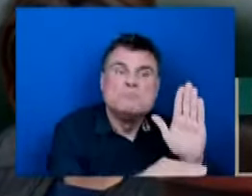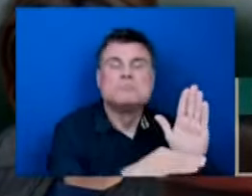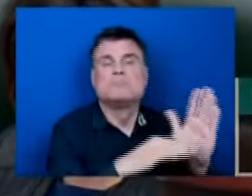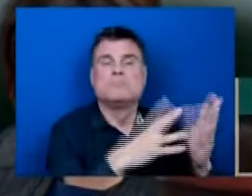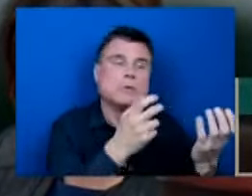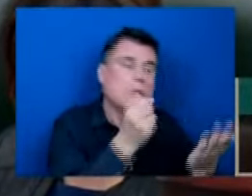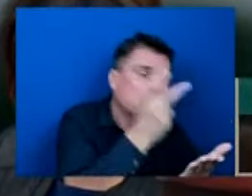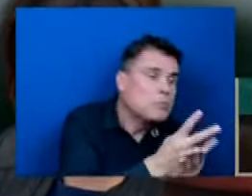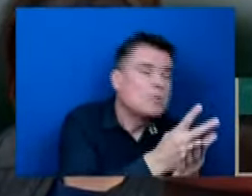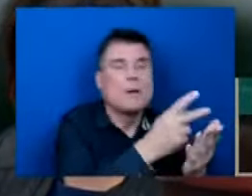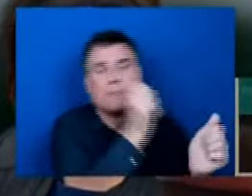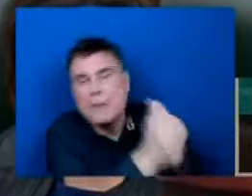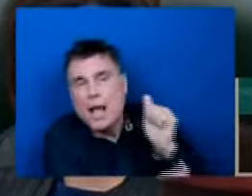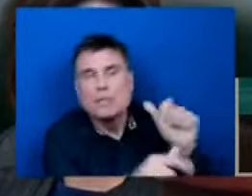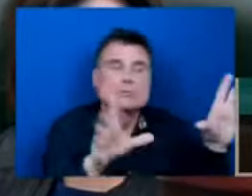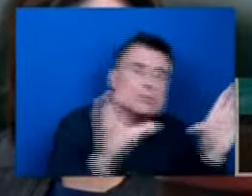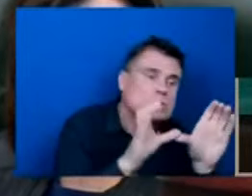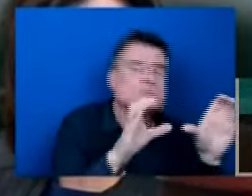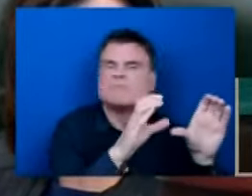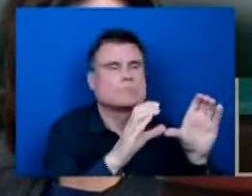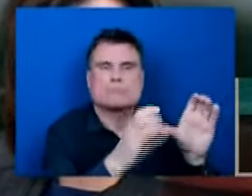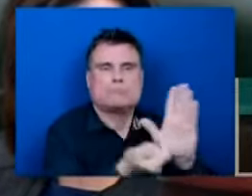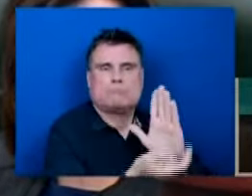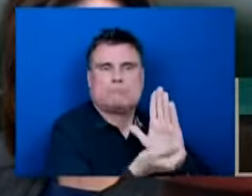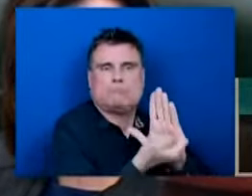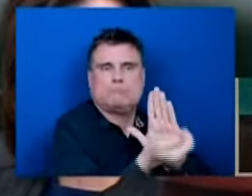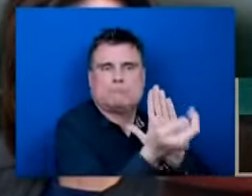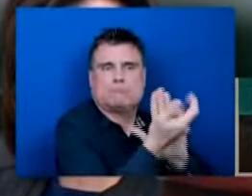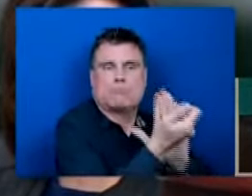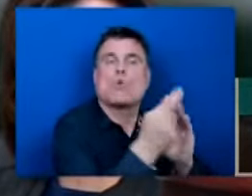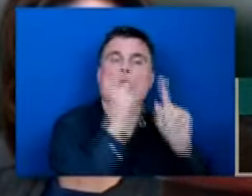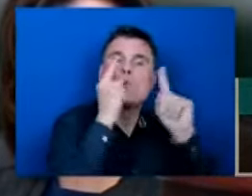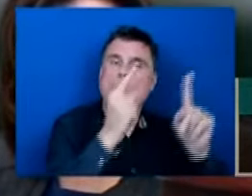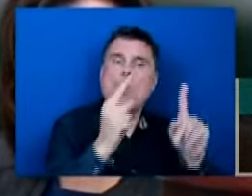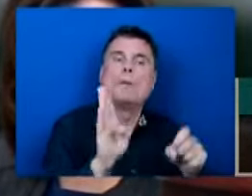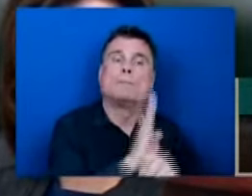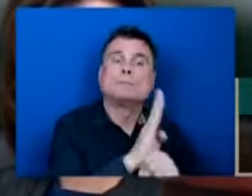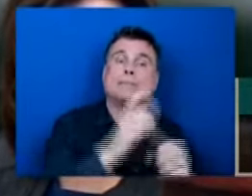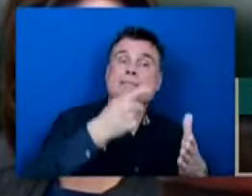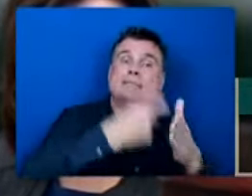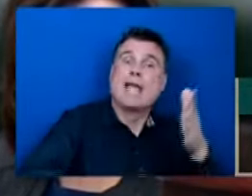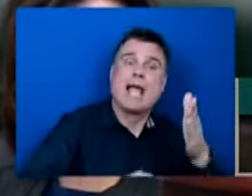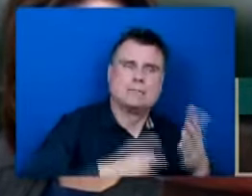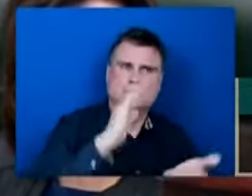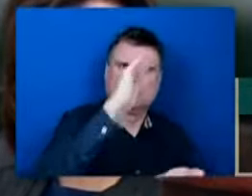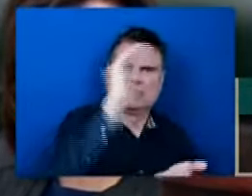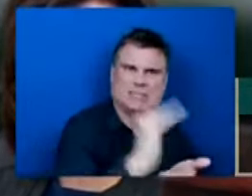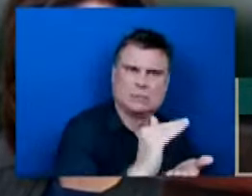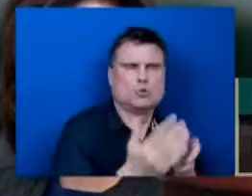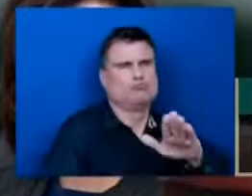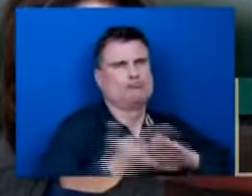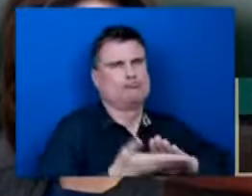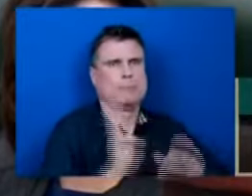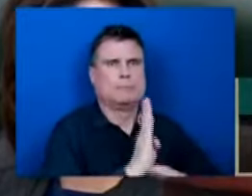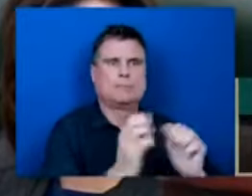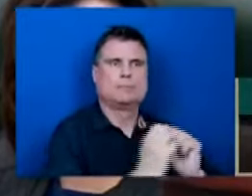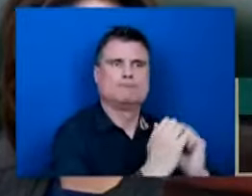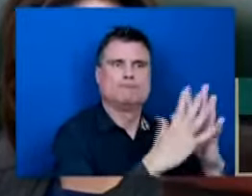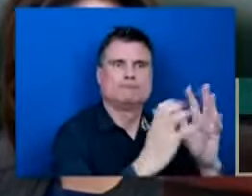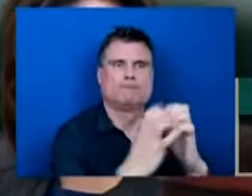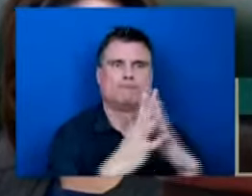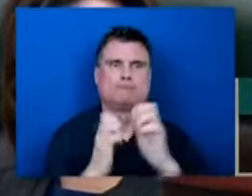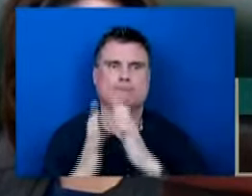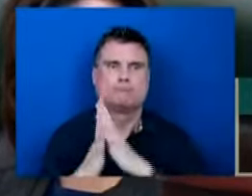rate. While we ensured health had all the resources needed to battle the pandemic, and we increased capital spending in a